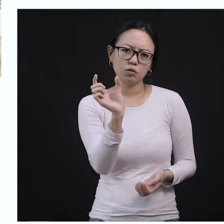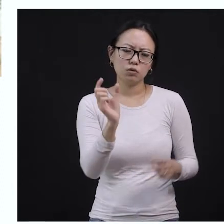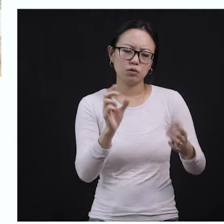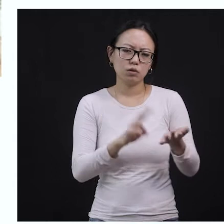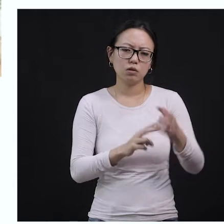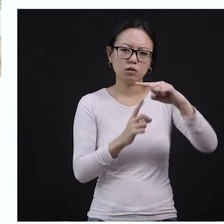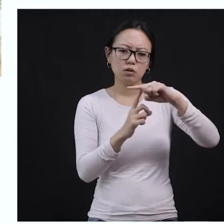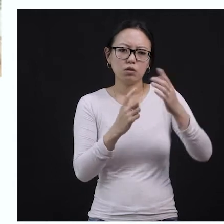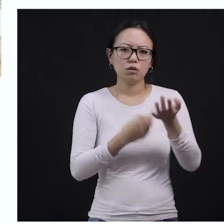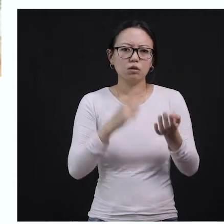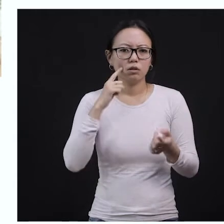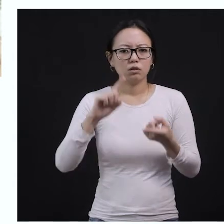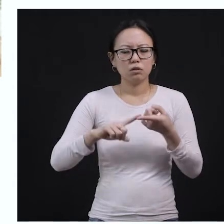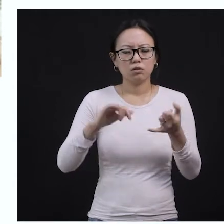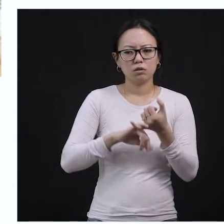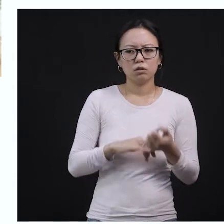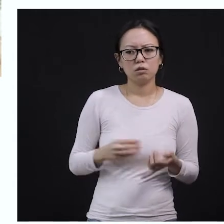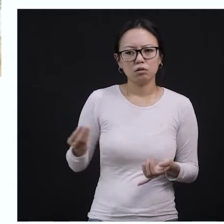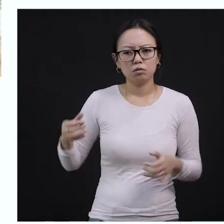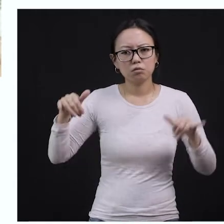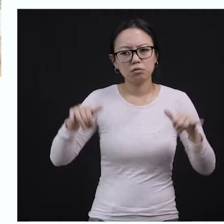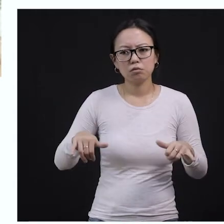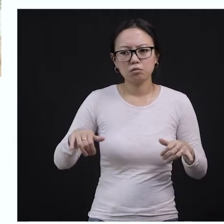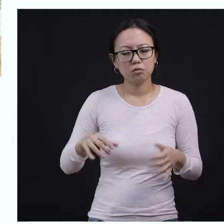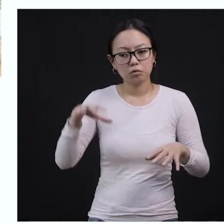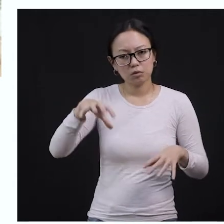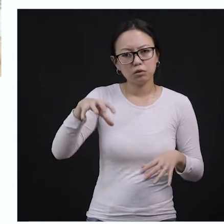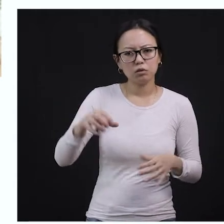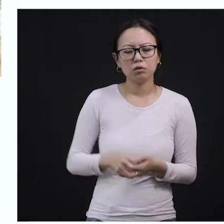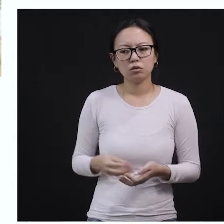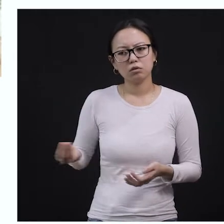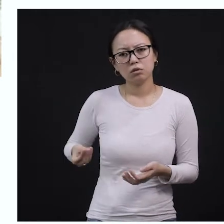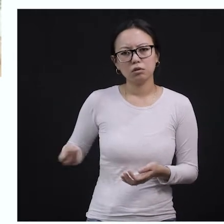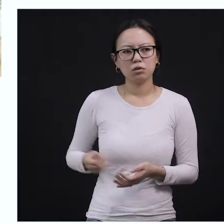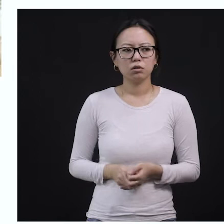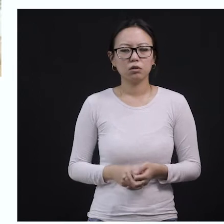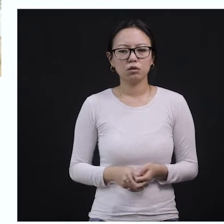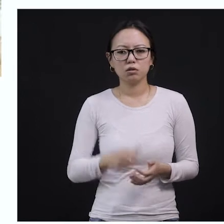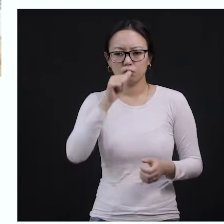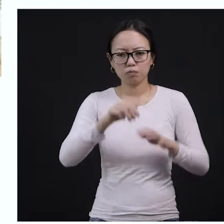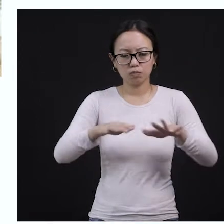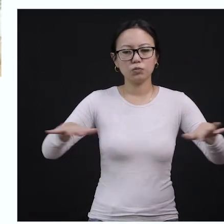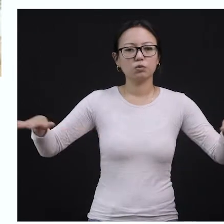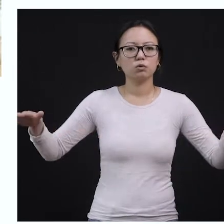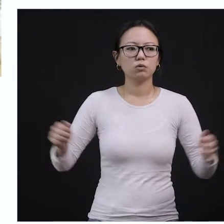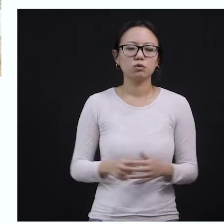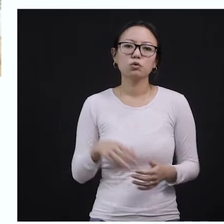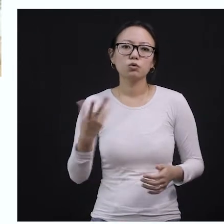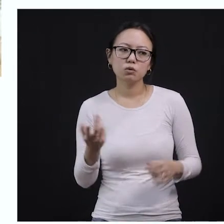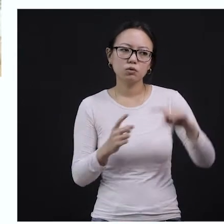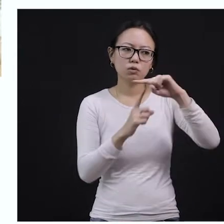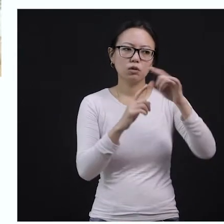So these areas, they have huge danger whenever they faces tsunami because the waves are